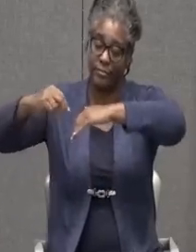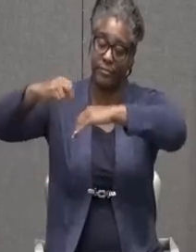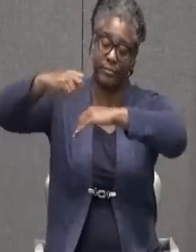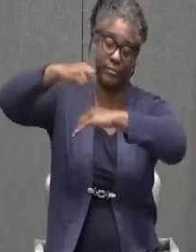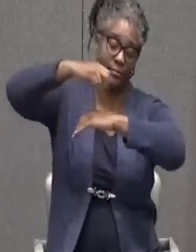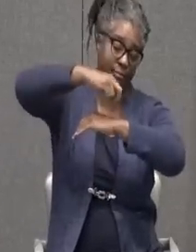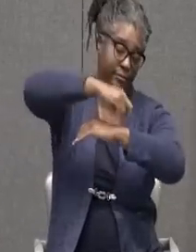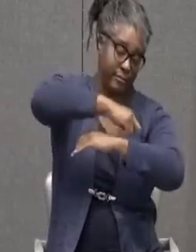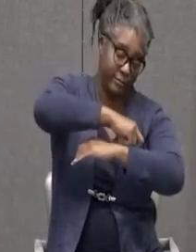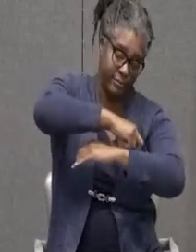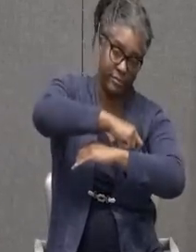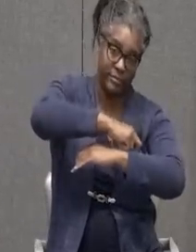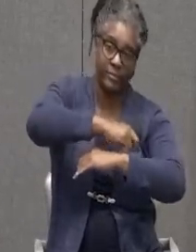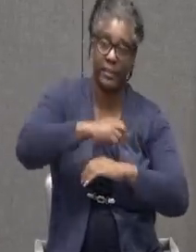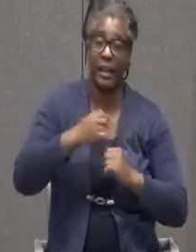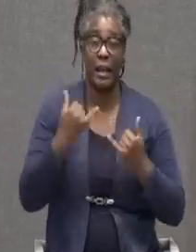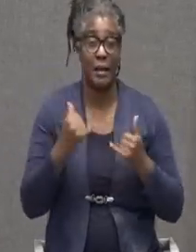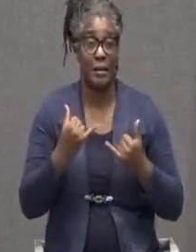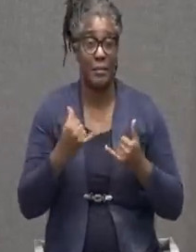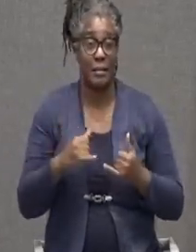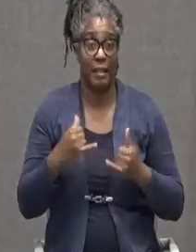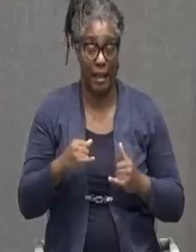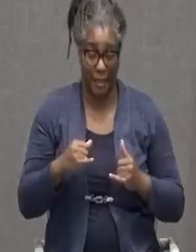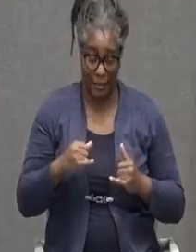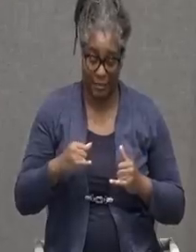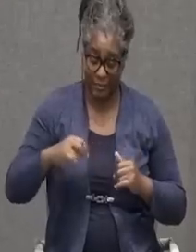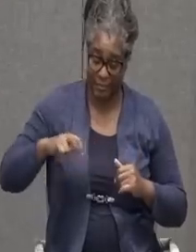while the hawk watches.